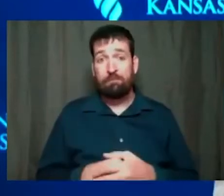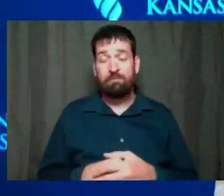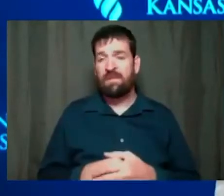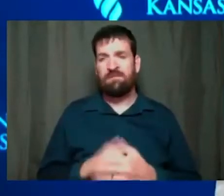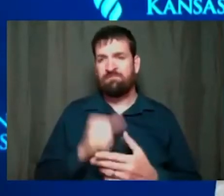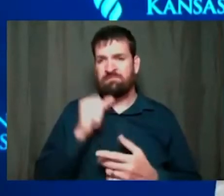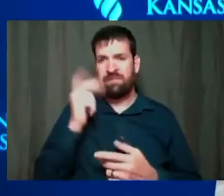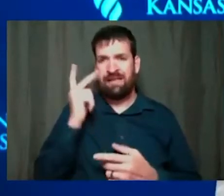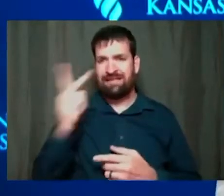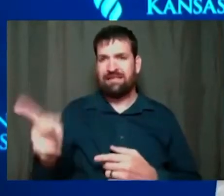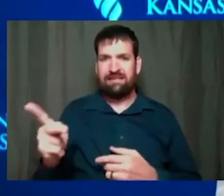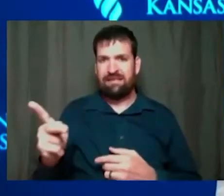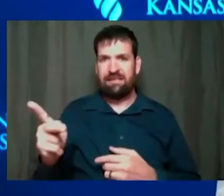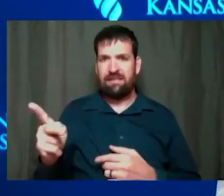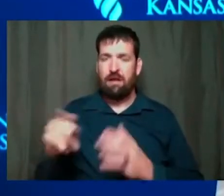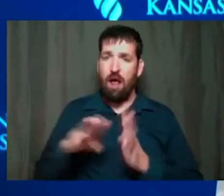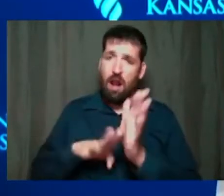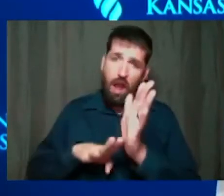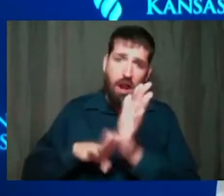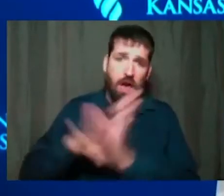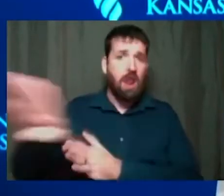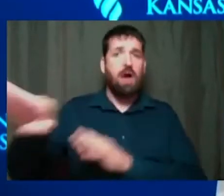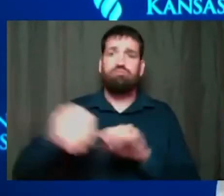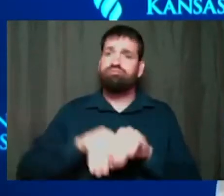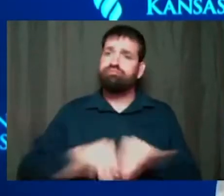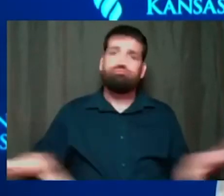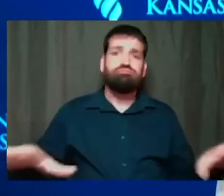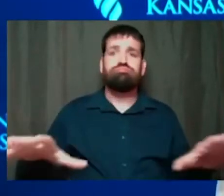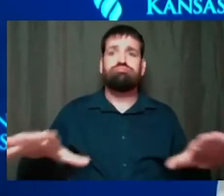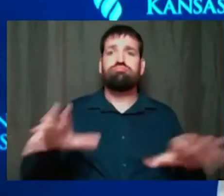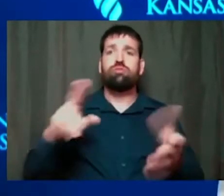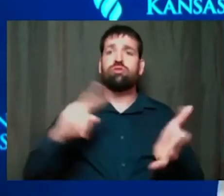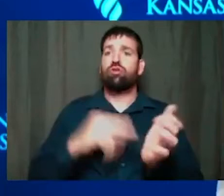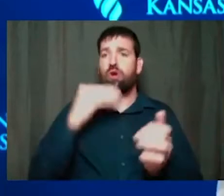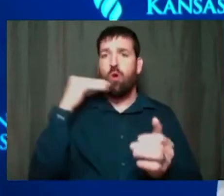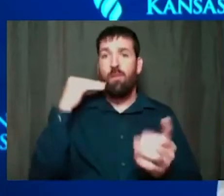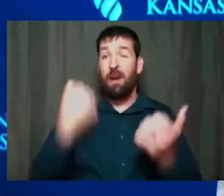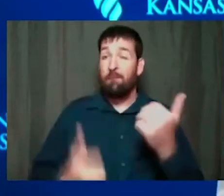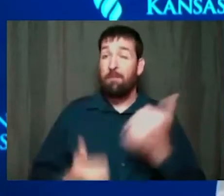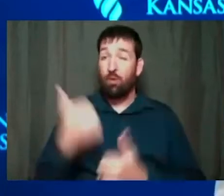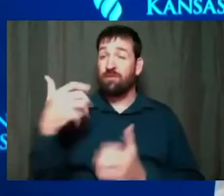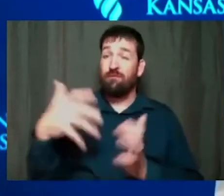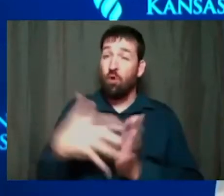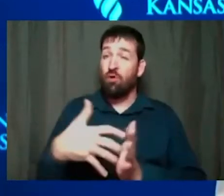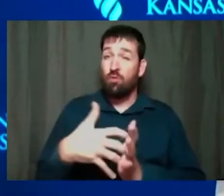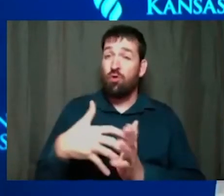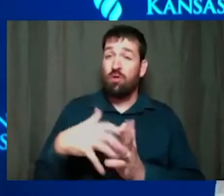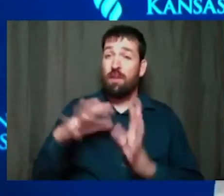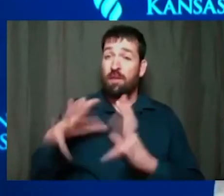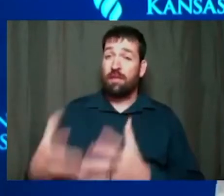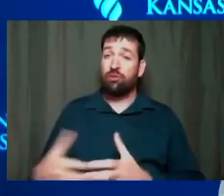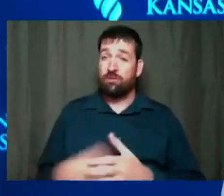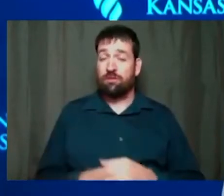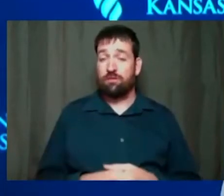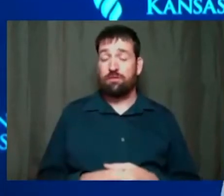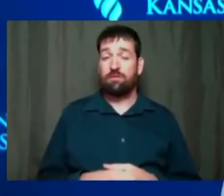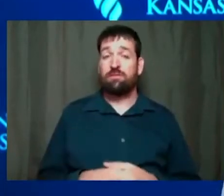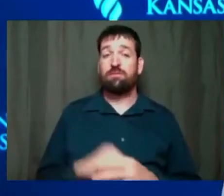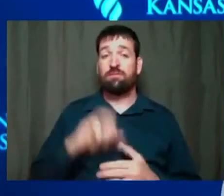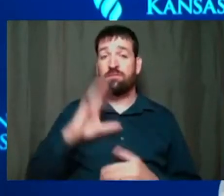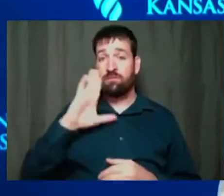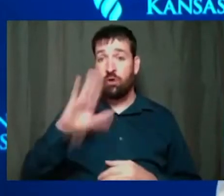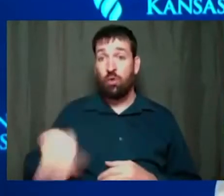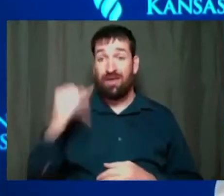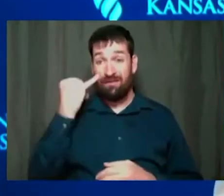coming out of nursing homes that we saw earlier in the pandemic, and that's one of the most vulnerable populations. what we know is that if you've been fully